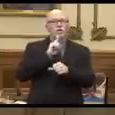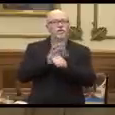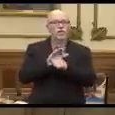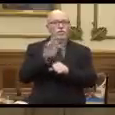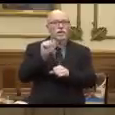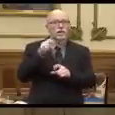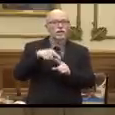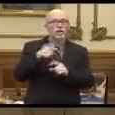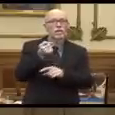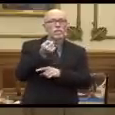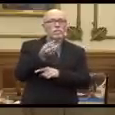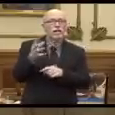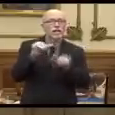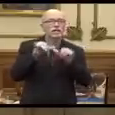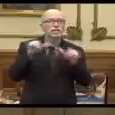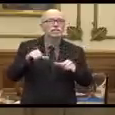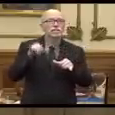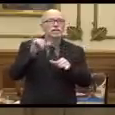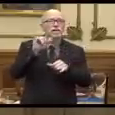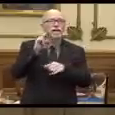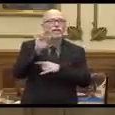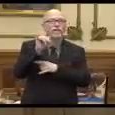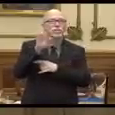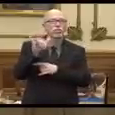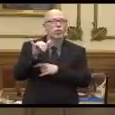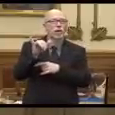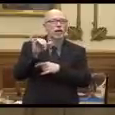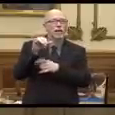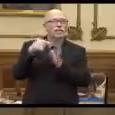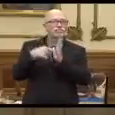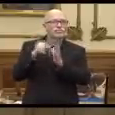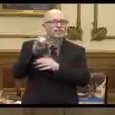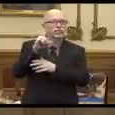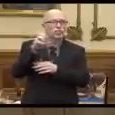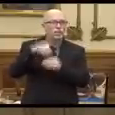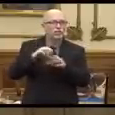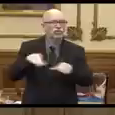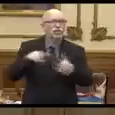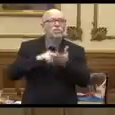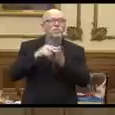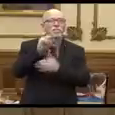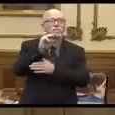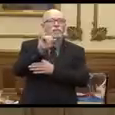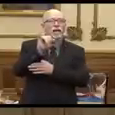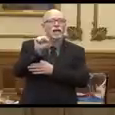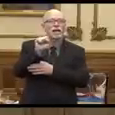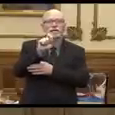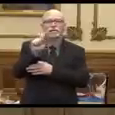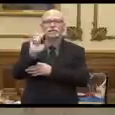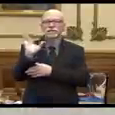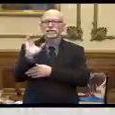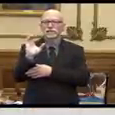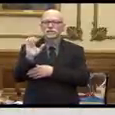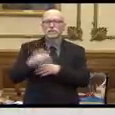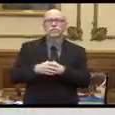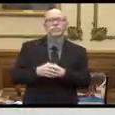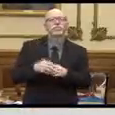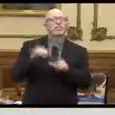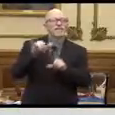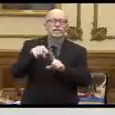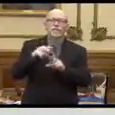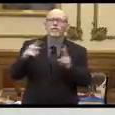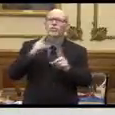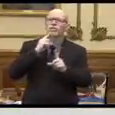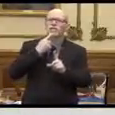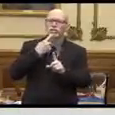case of multisystem inflammatory syndrome in children, or MIS-C. This is a very